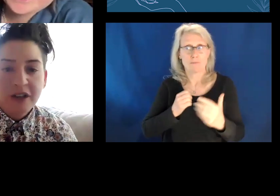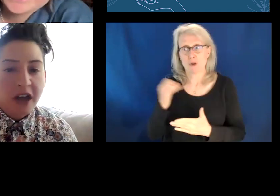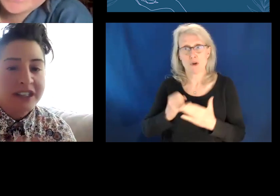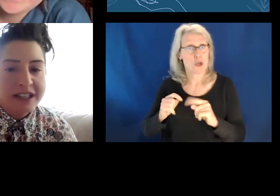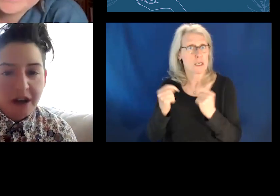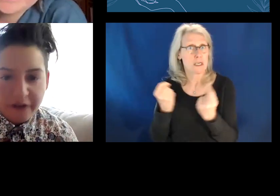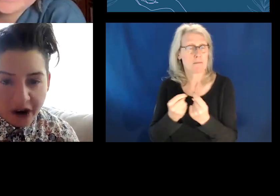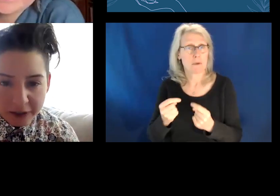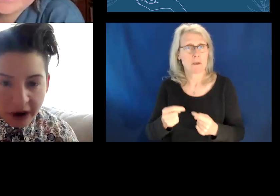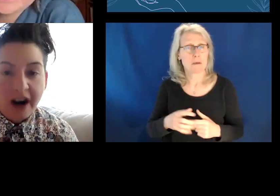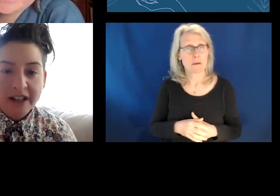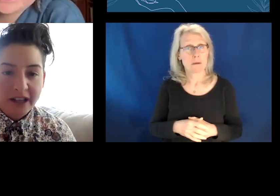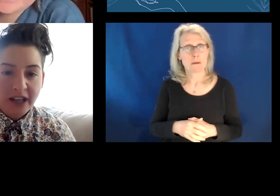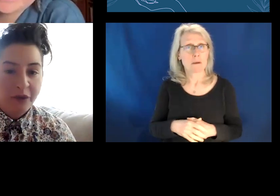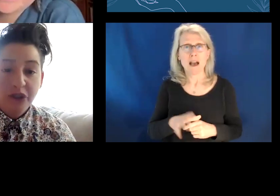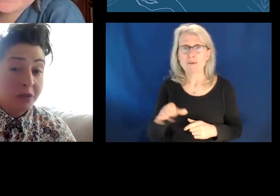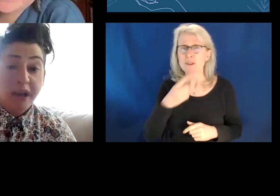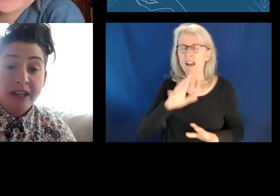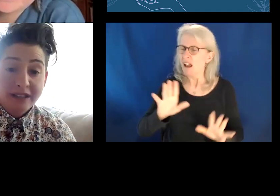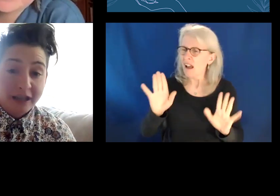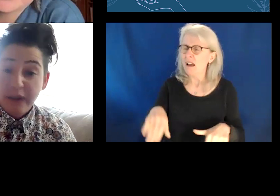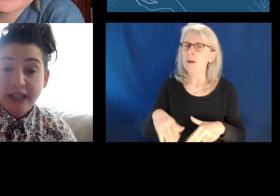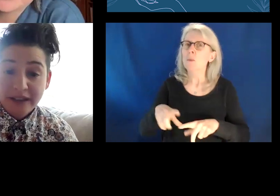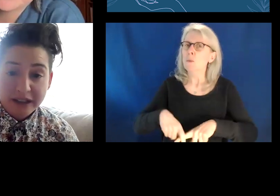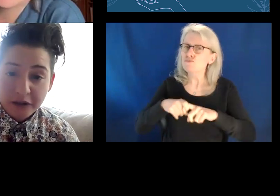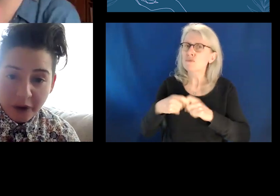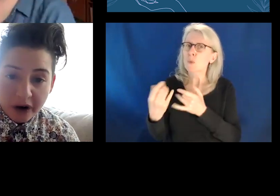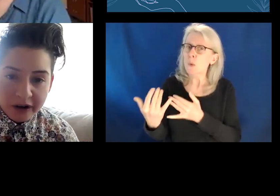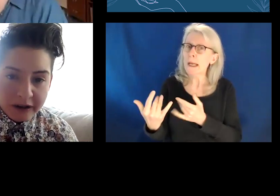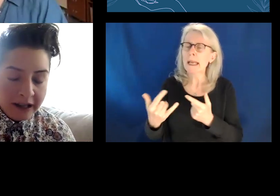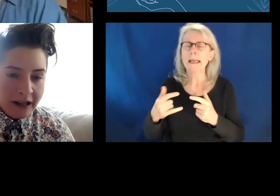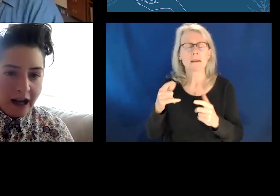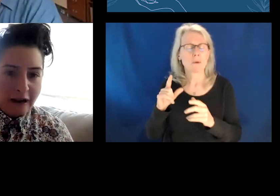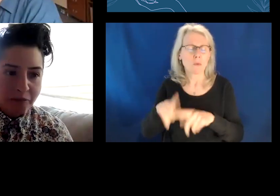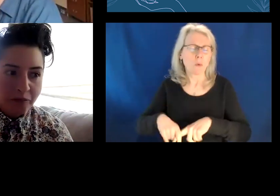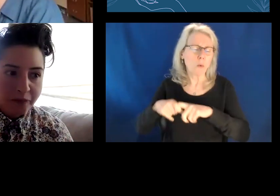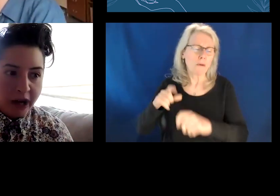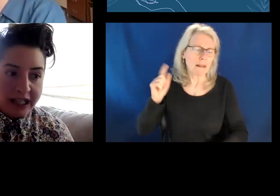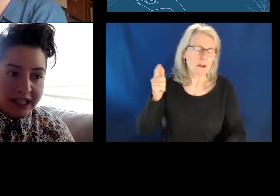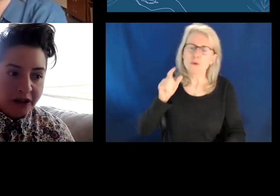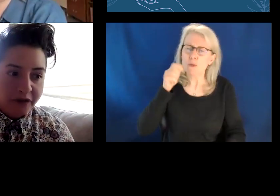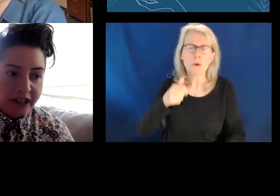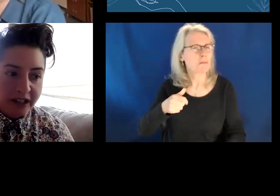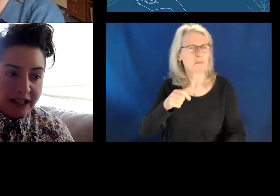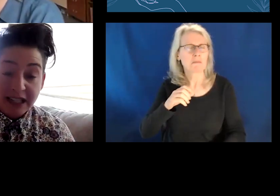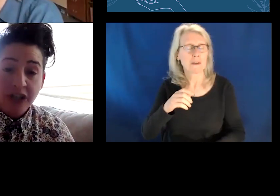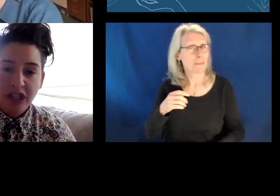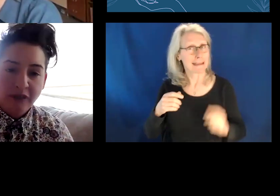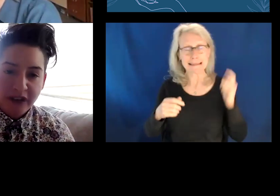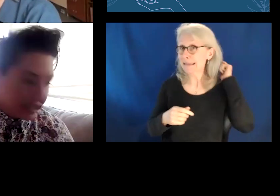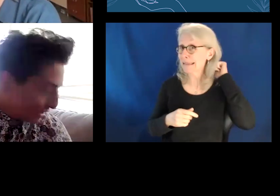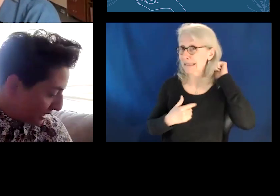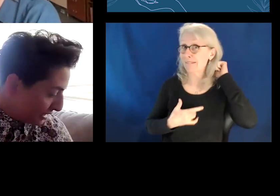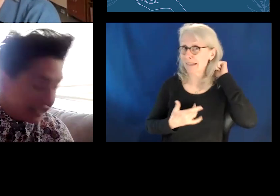not, like, you know, nothing is gonna fall apart, like, if we just wait and breathe until tomorrow. But I still feel that